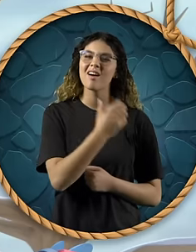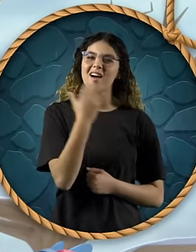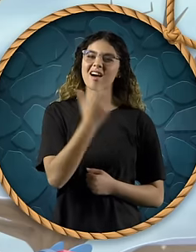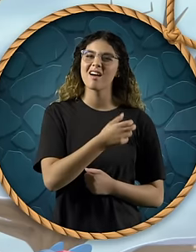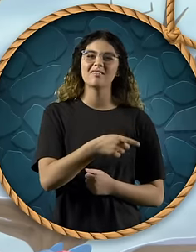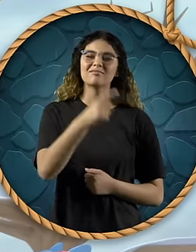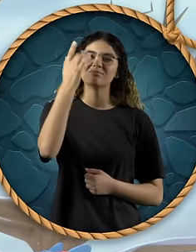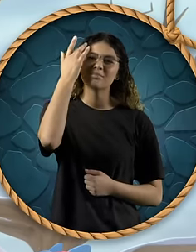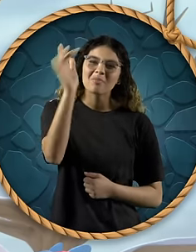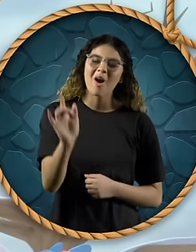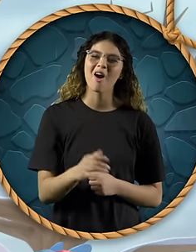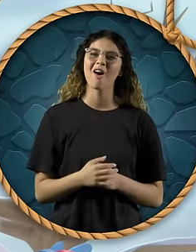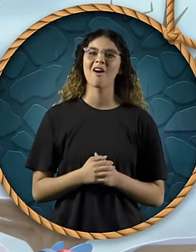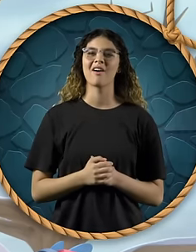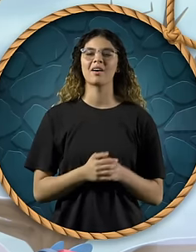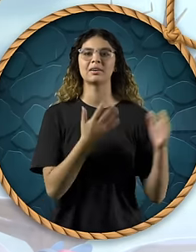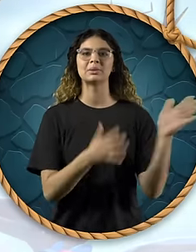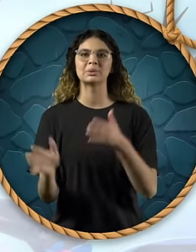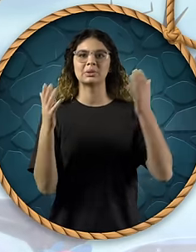Wow! She's so smart.